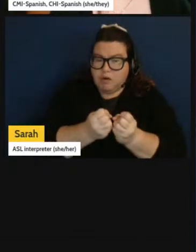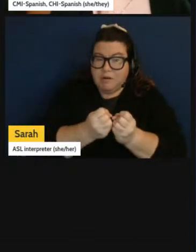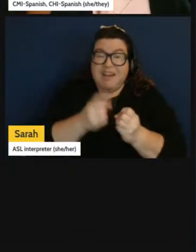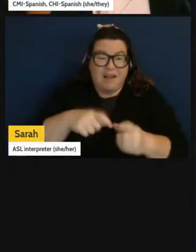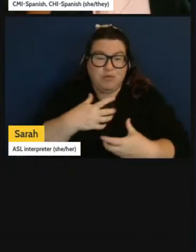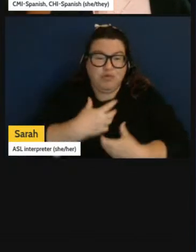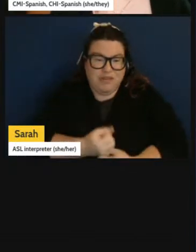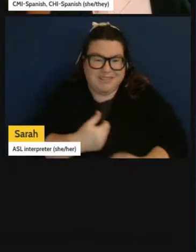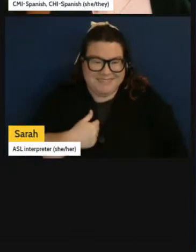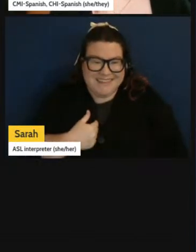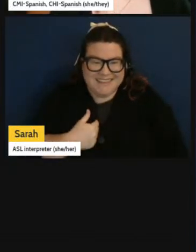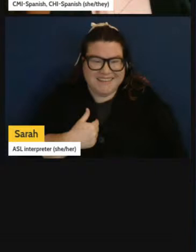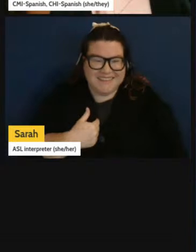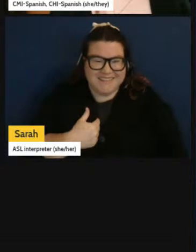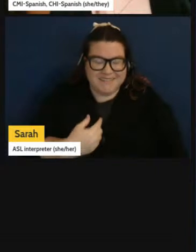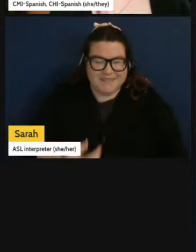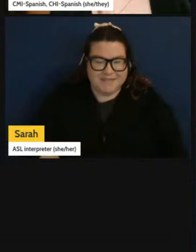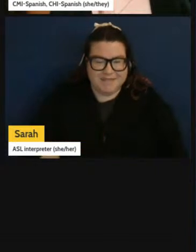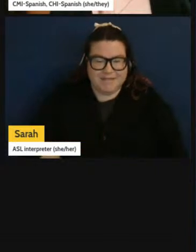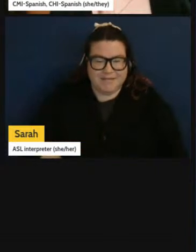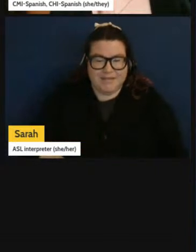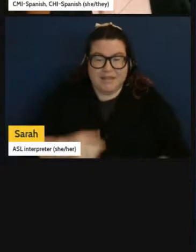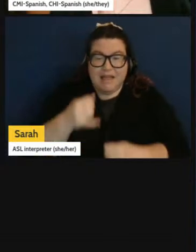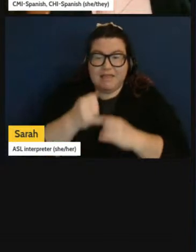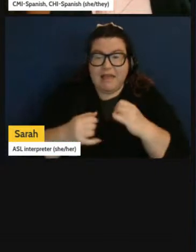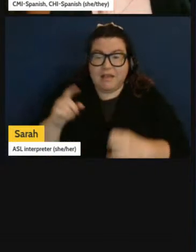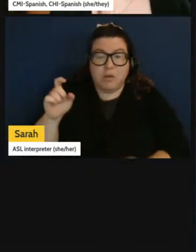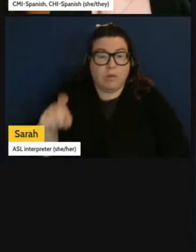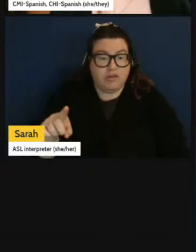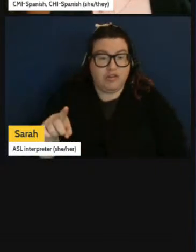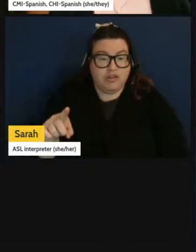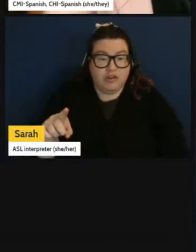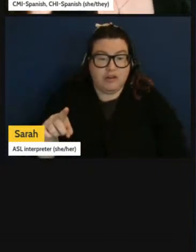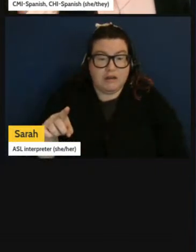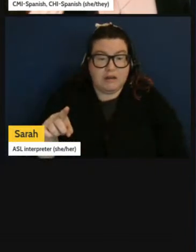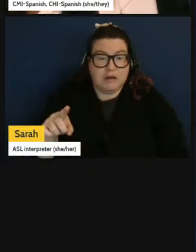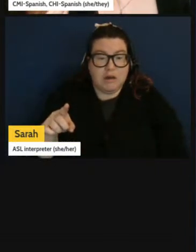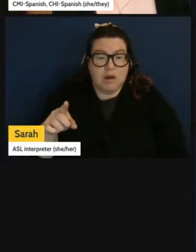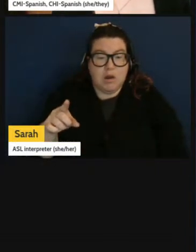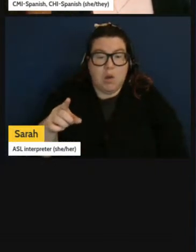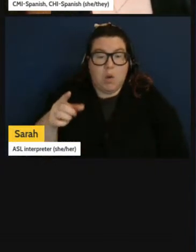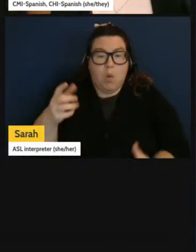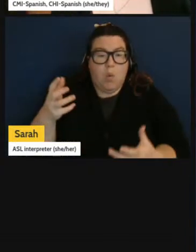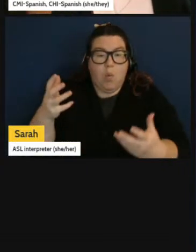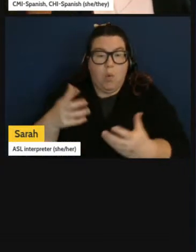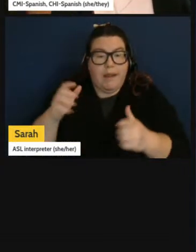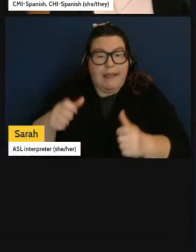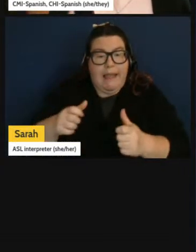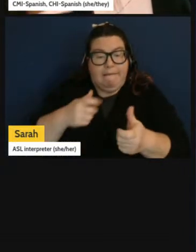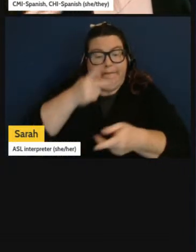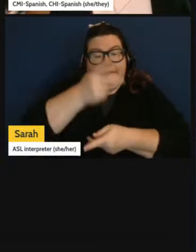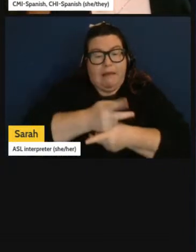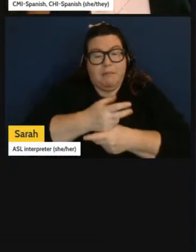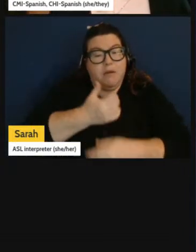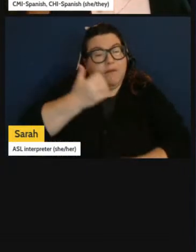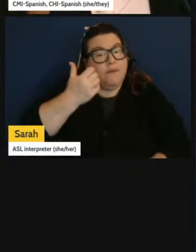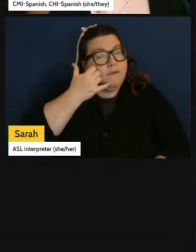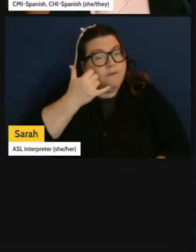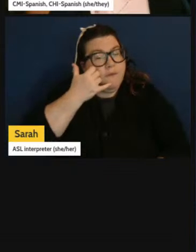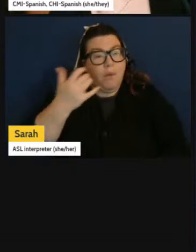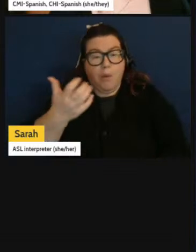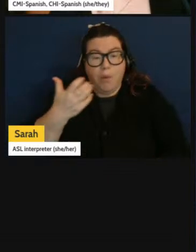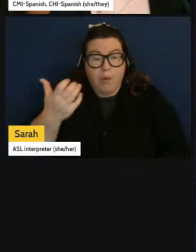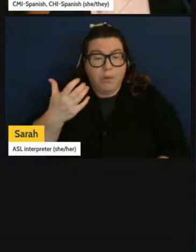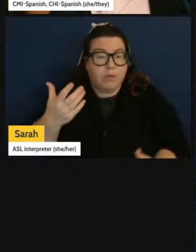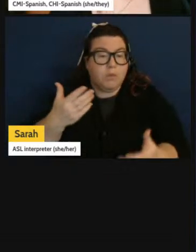this one, okay? The last question, like I said, is something that you can keep up on your phone or on whatever